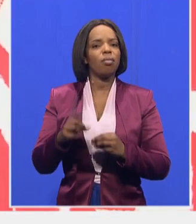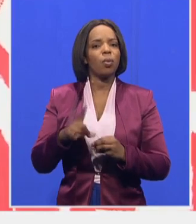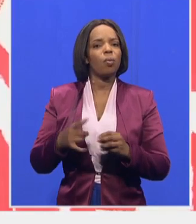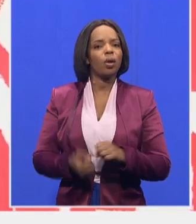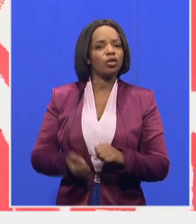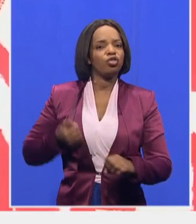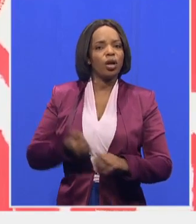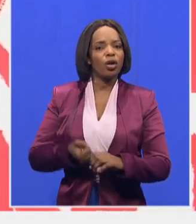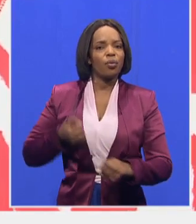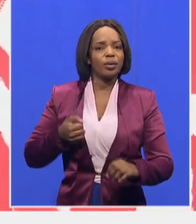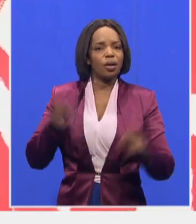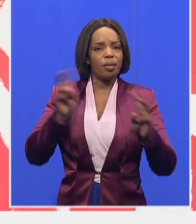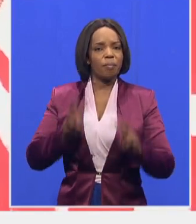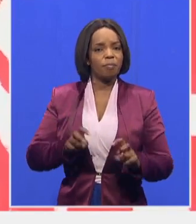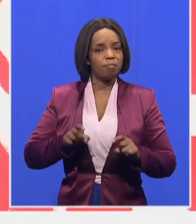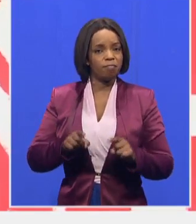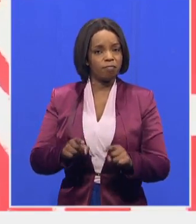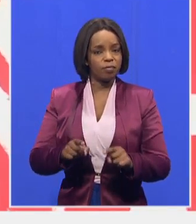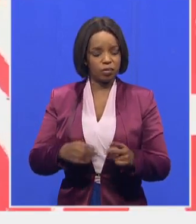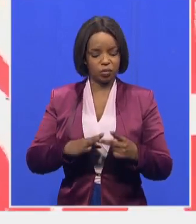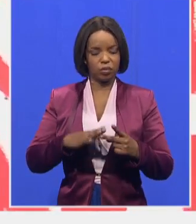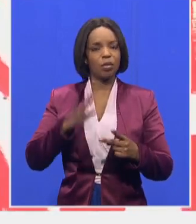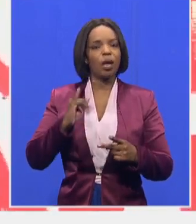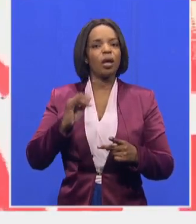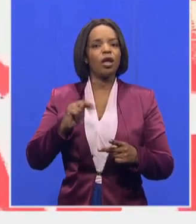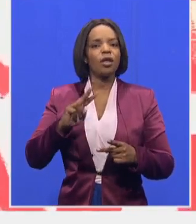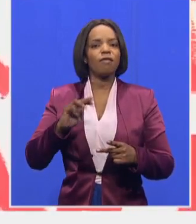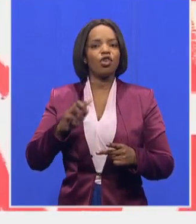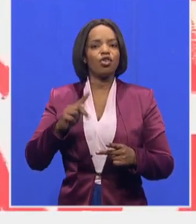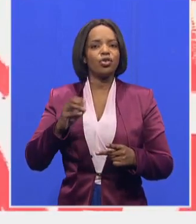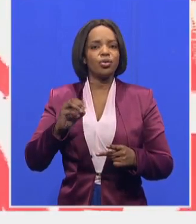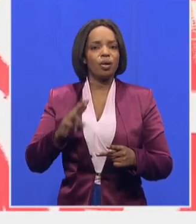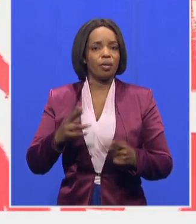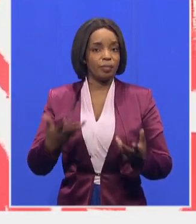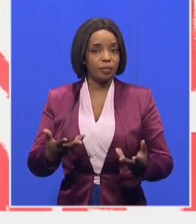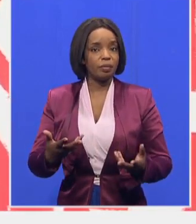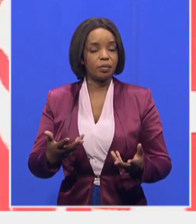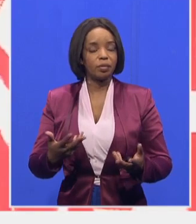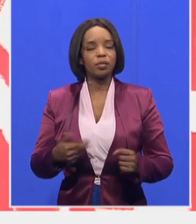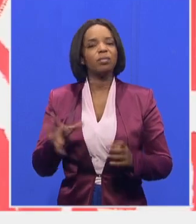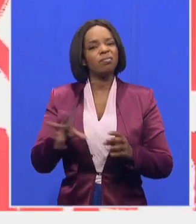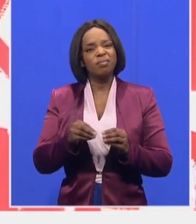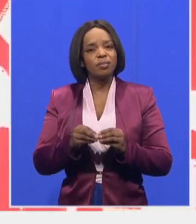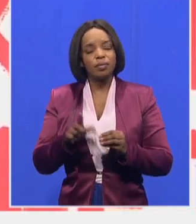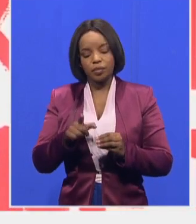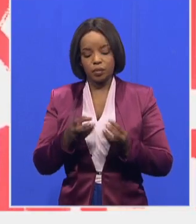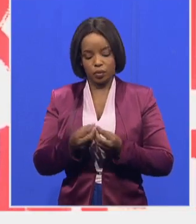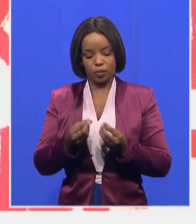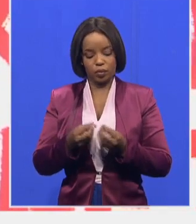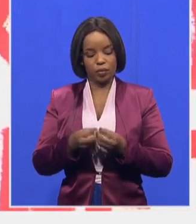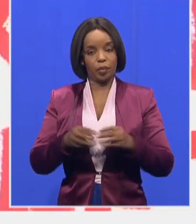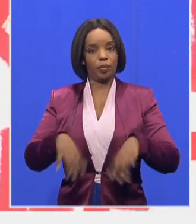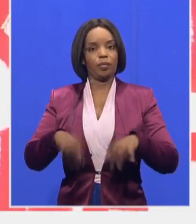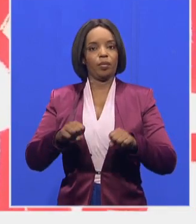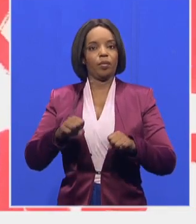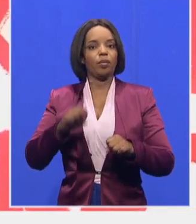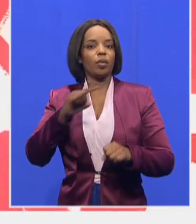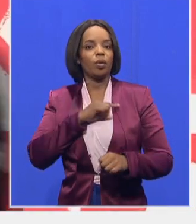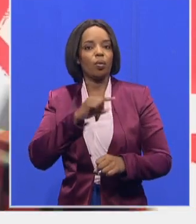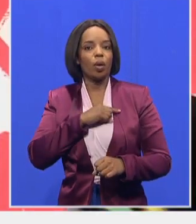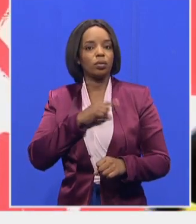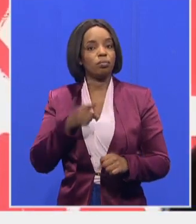perks, and inverters and all these things. And ordinary South Africans are left to pick up the tab for these things in their own homes. Why shouldn't